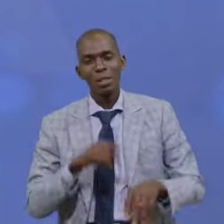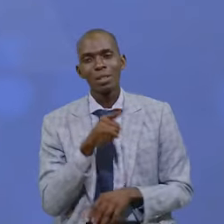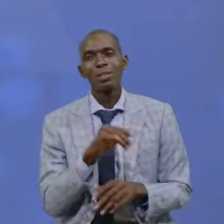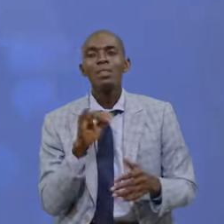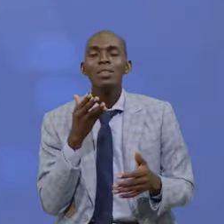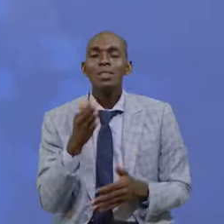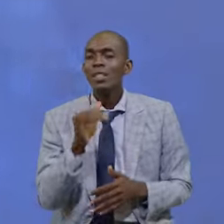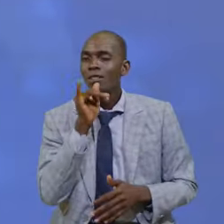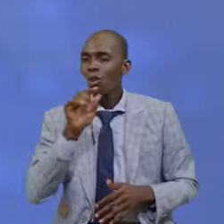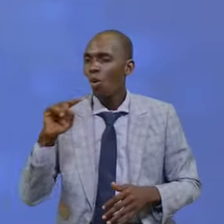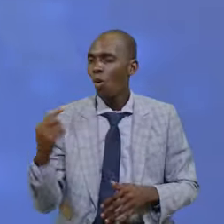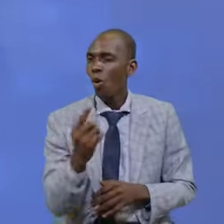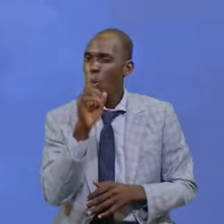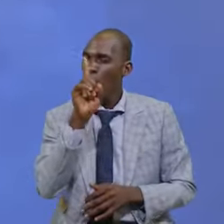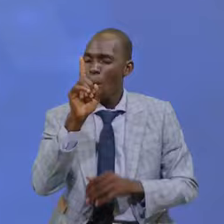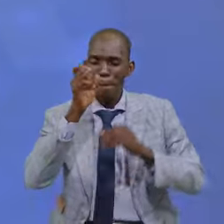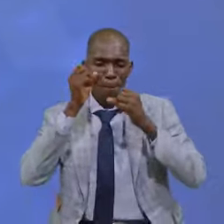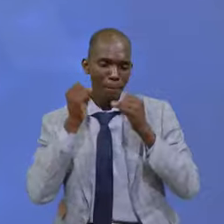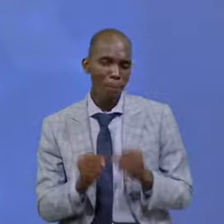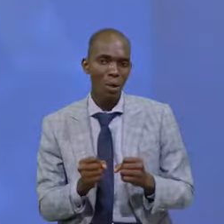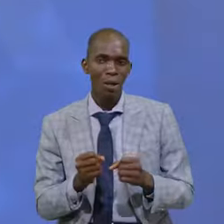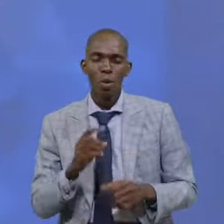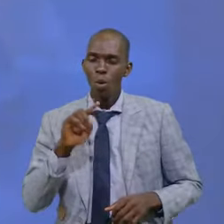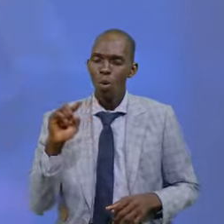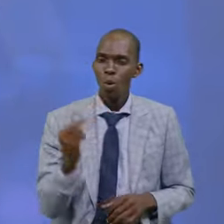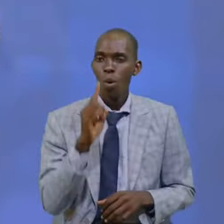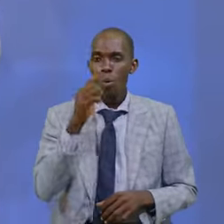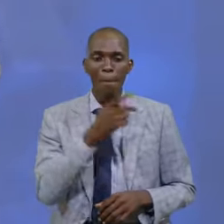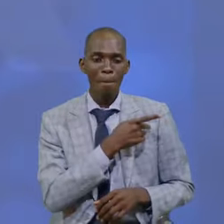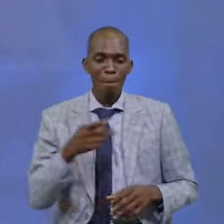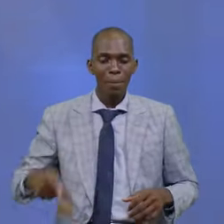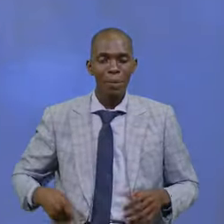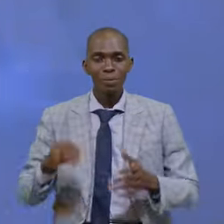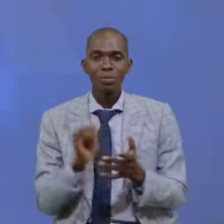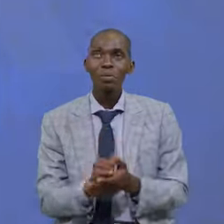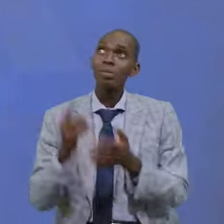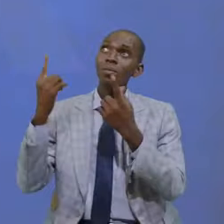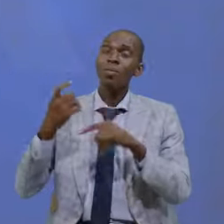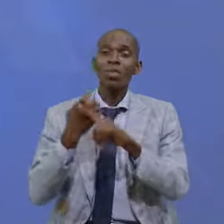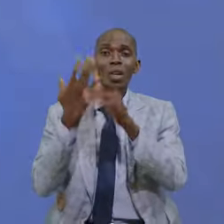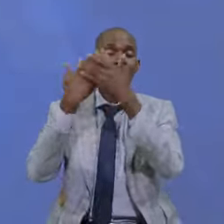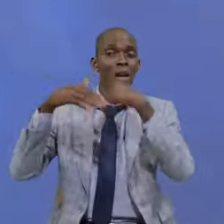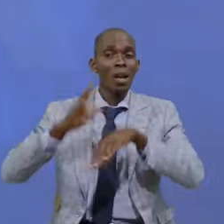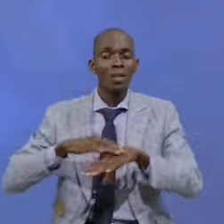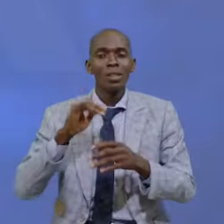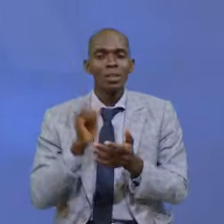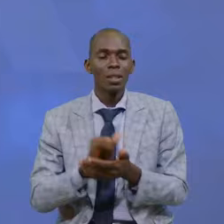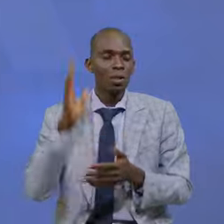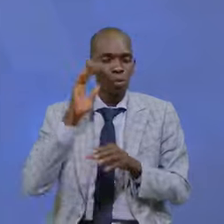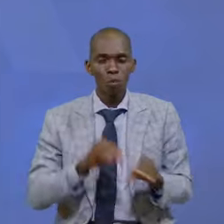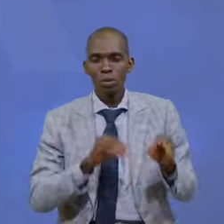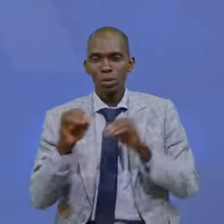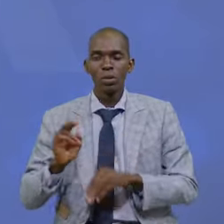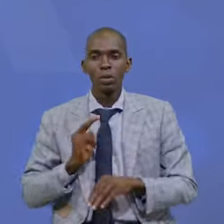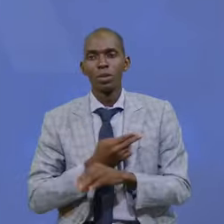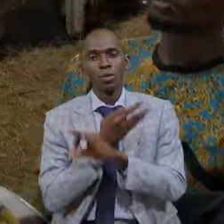power. And there's only one prince that has come from heaven that will set us free. You're